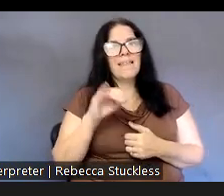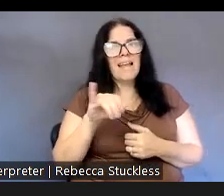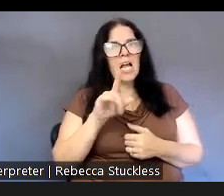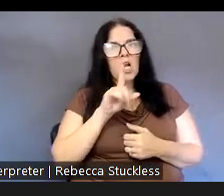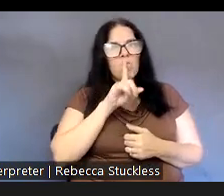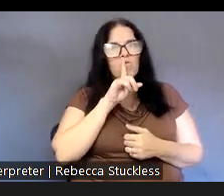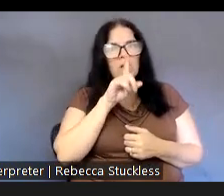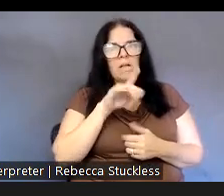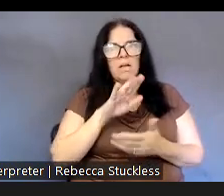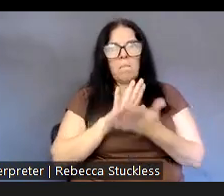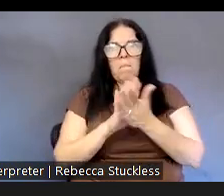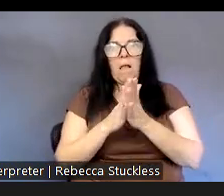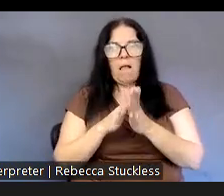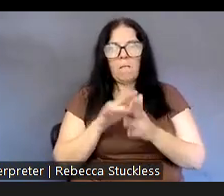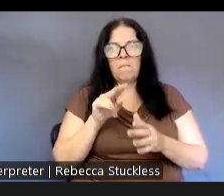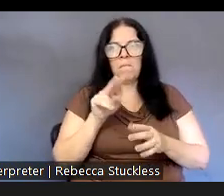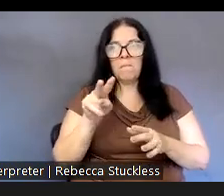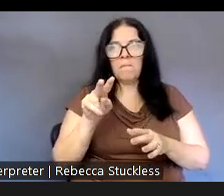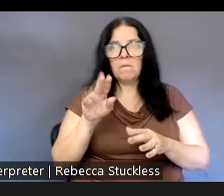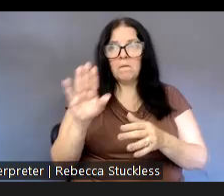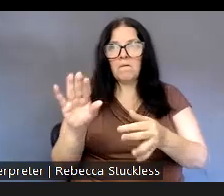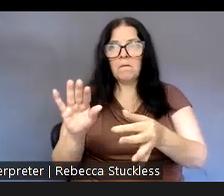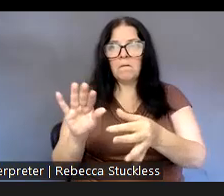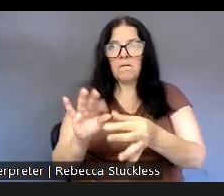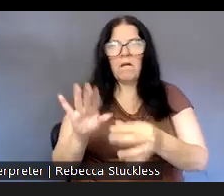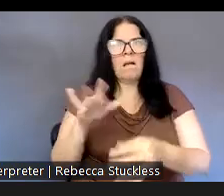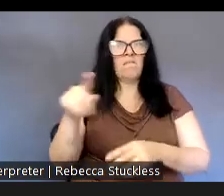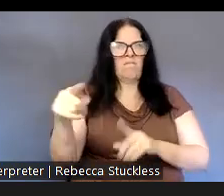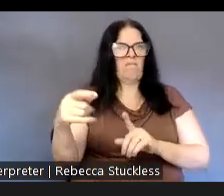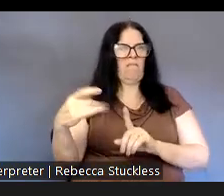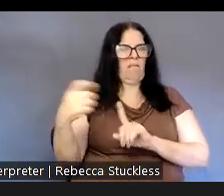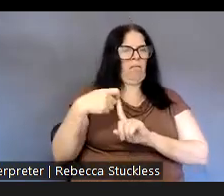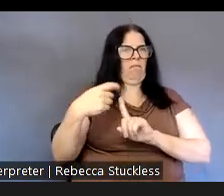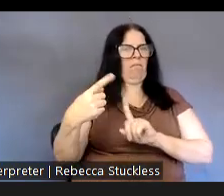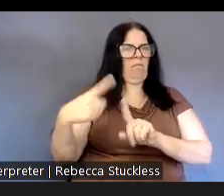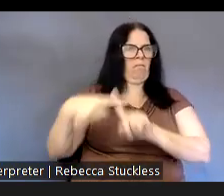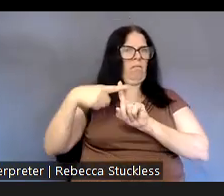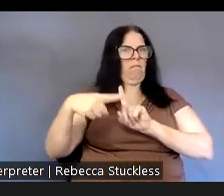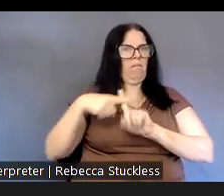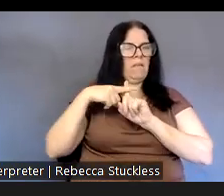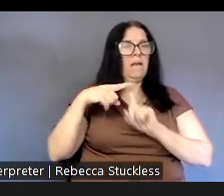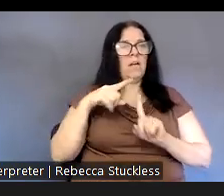mind that therapy is intended to help people resolve.